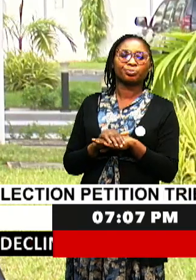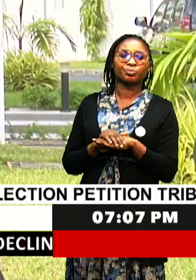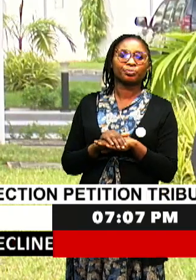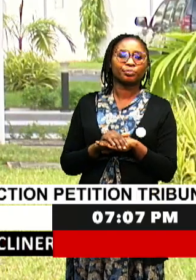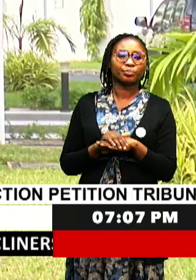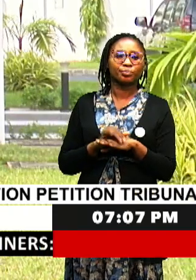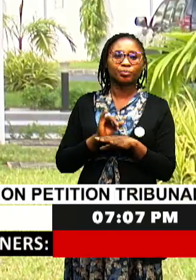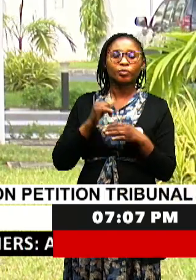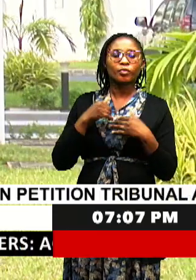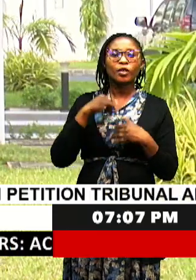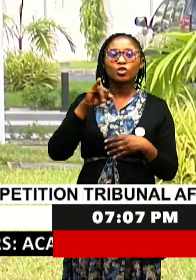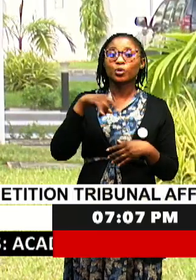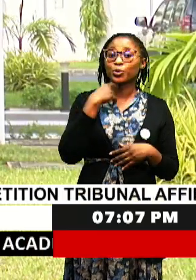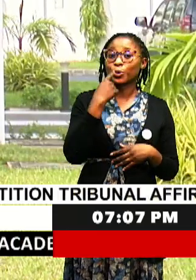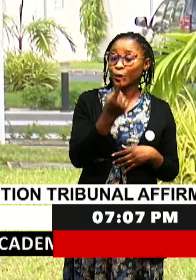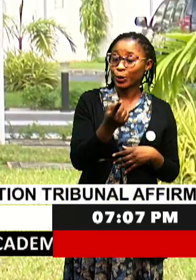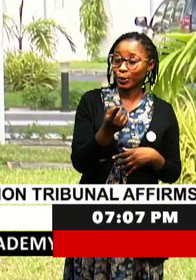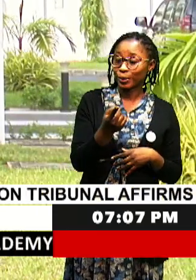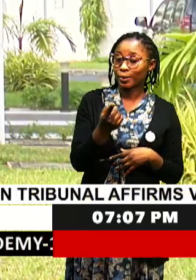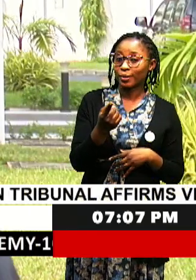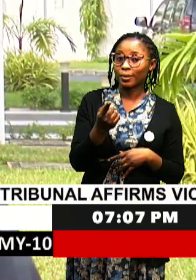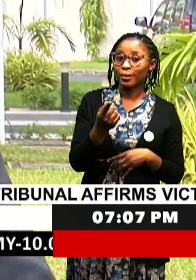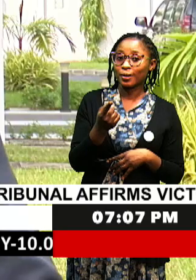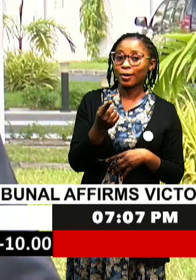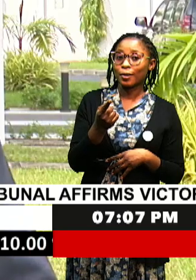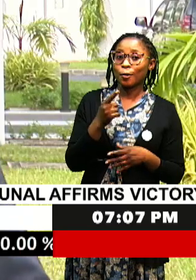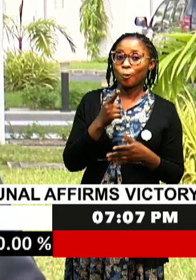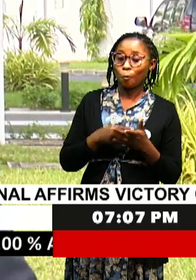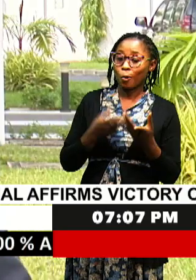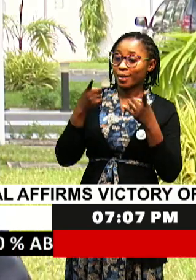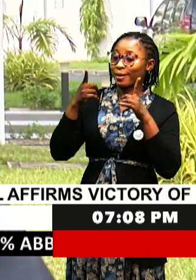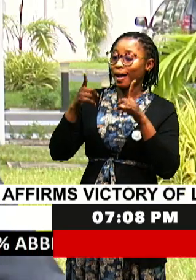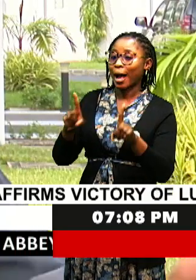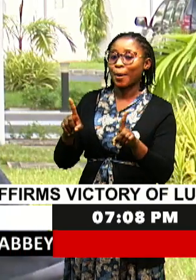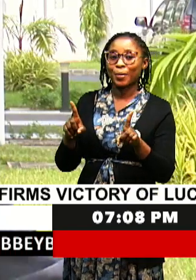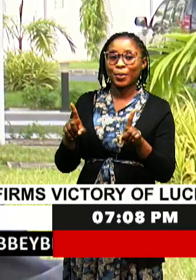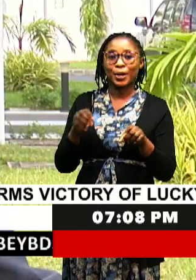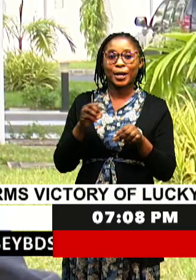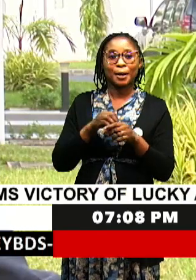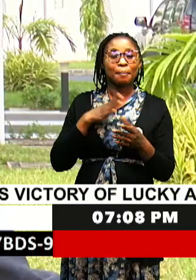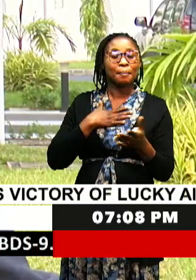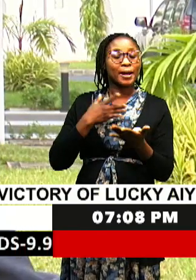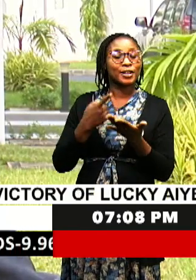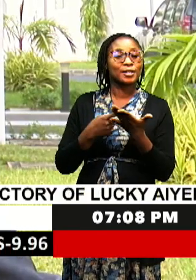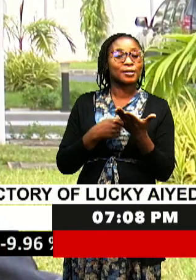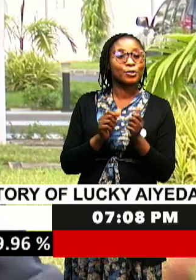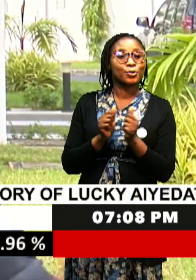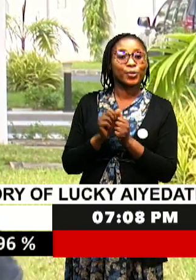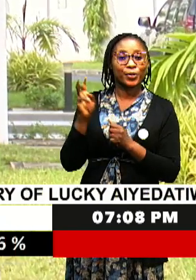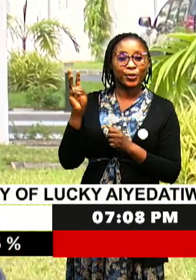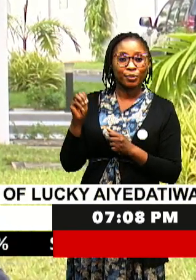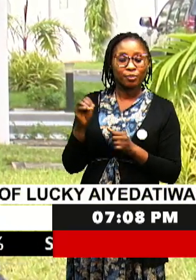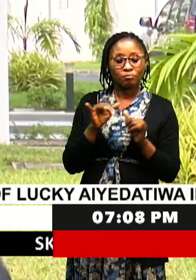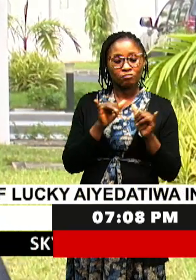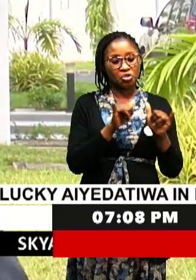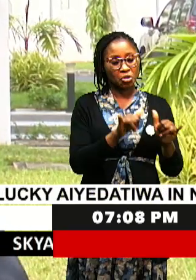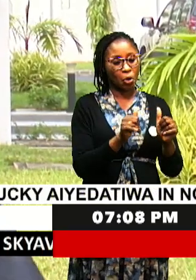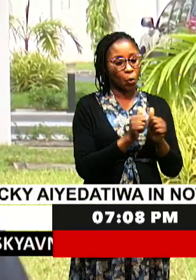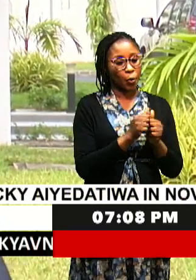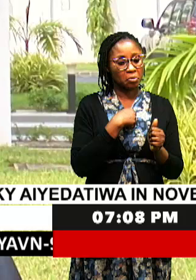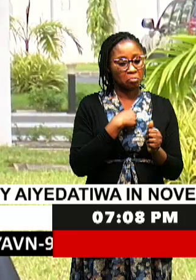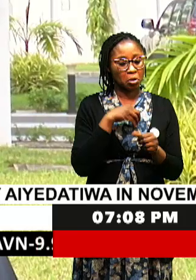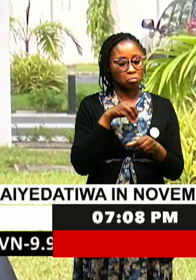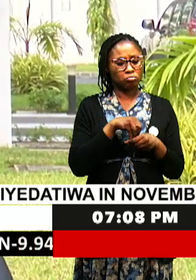I've just told you what transpired in my discussion with him stays with me and with